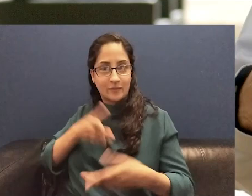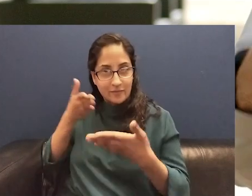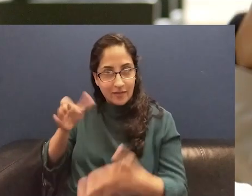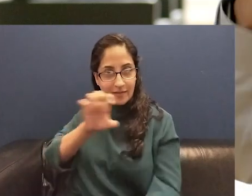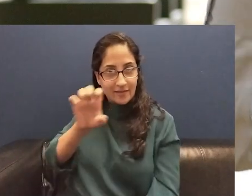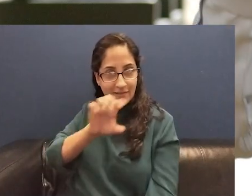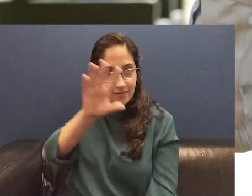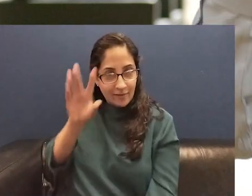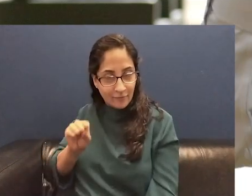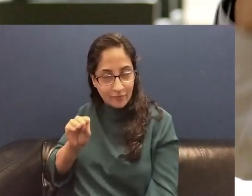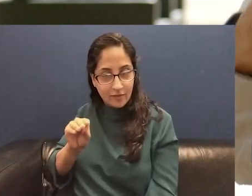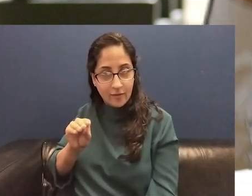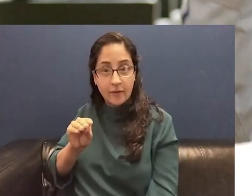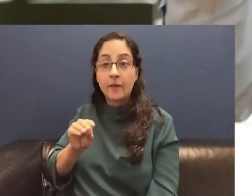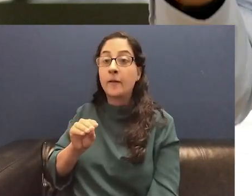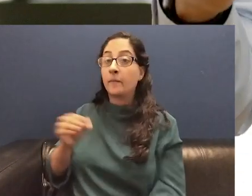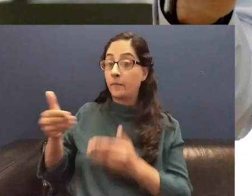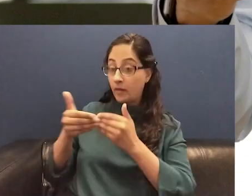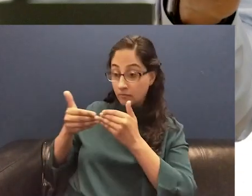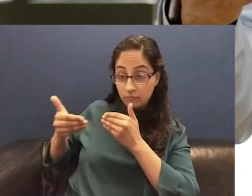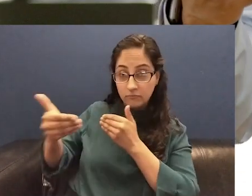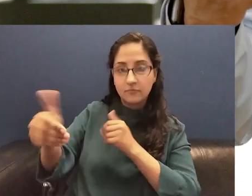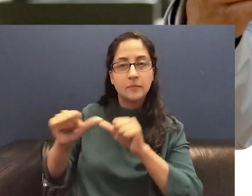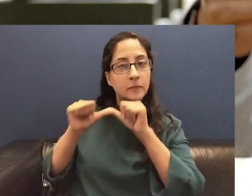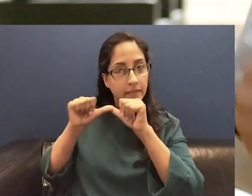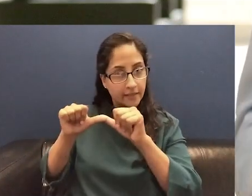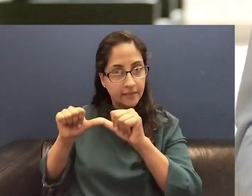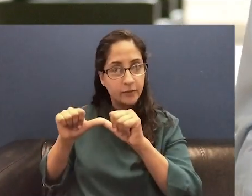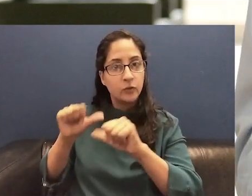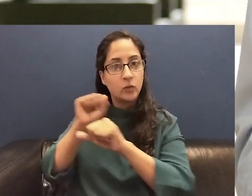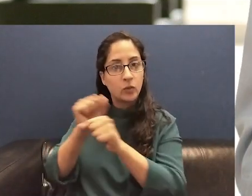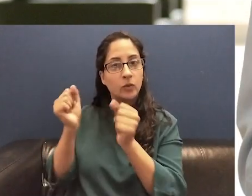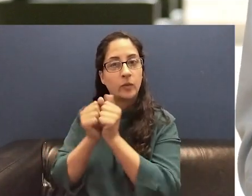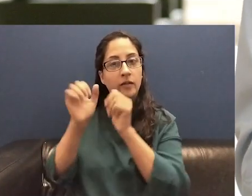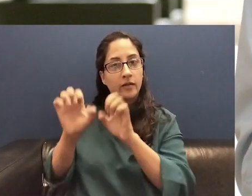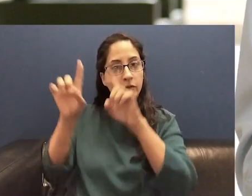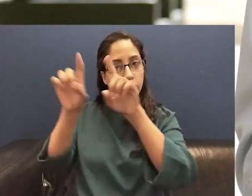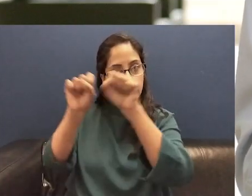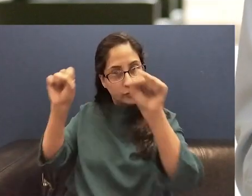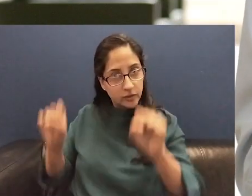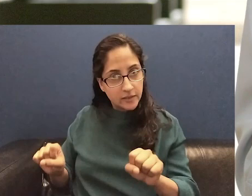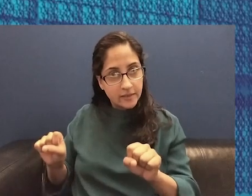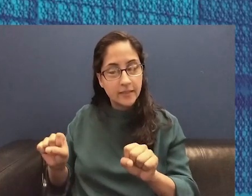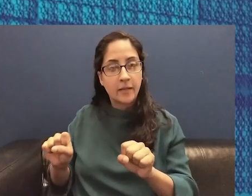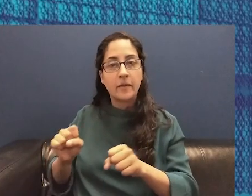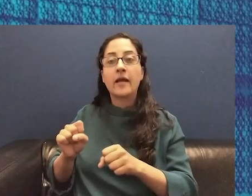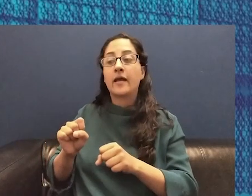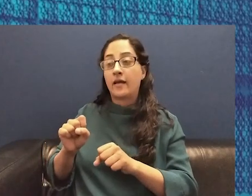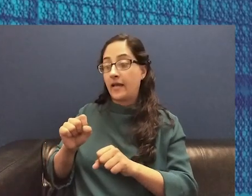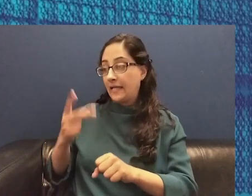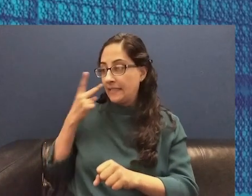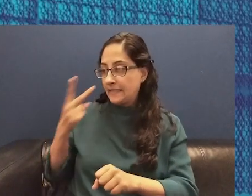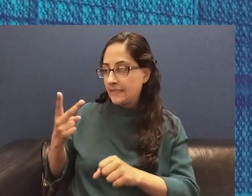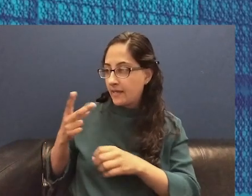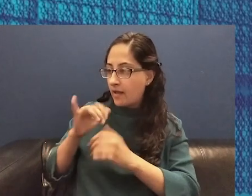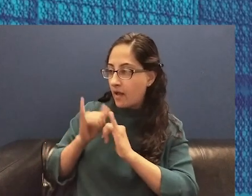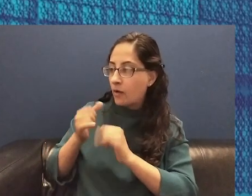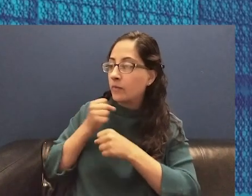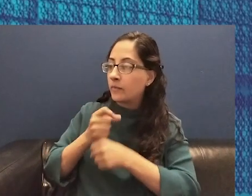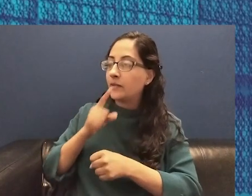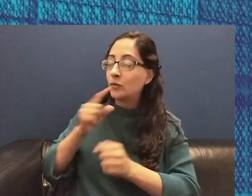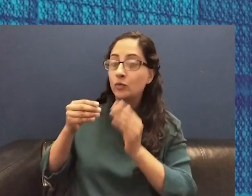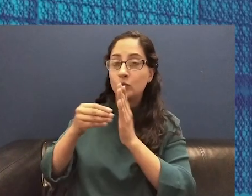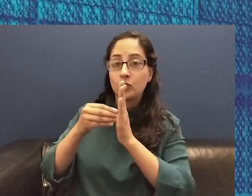what we're going to do to rapidly accelerate learning post-COVID, which is going to be a big priority for us. Thank you, Khalil. That's an